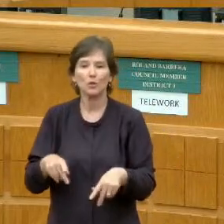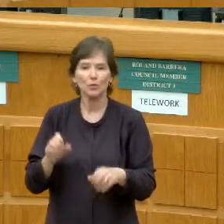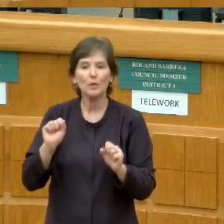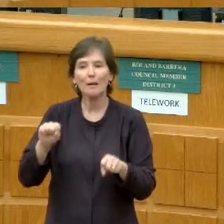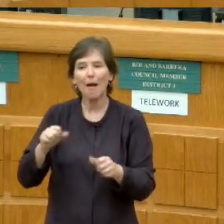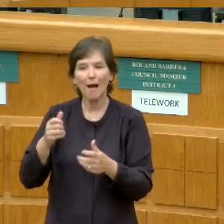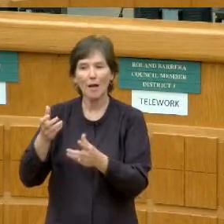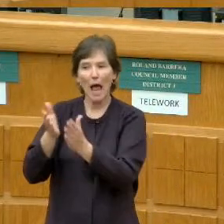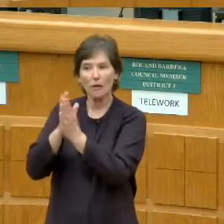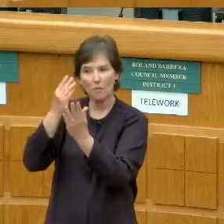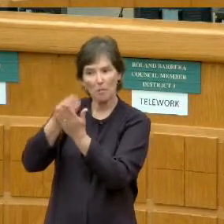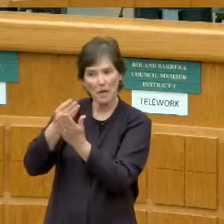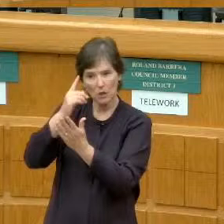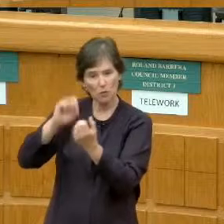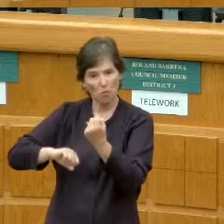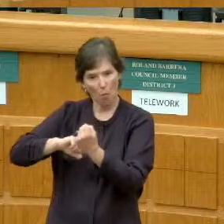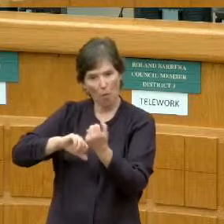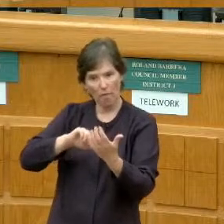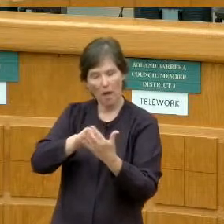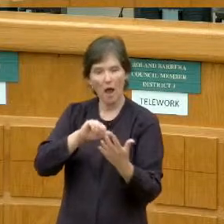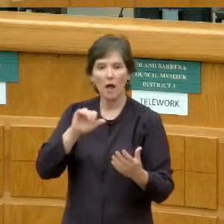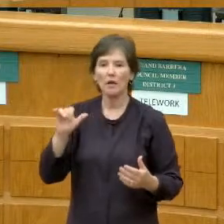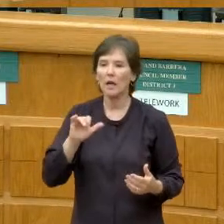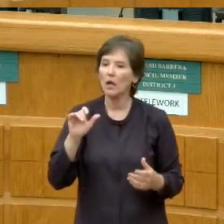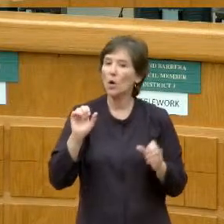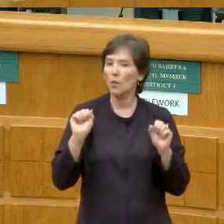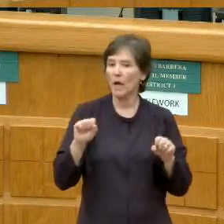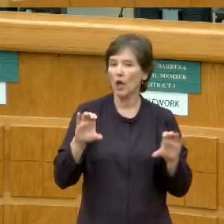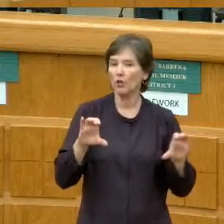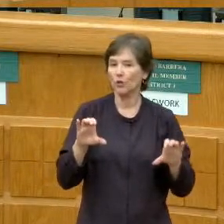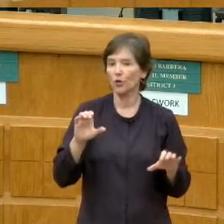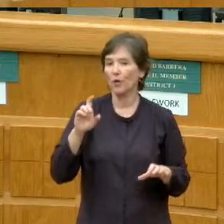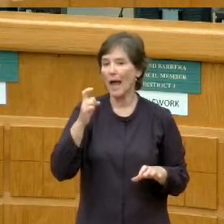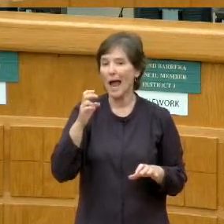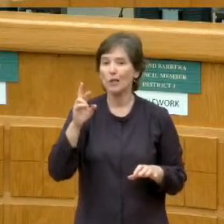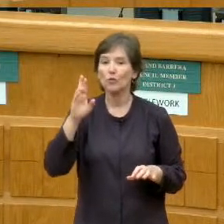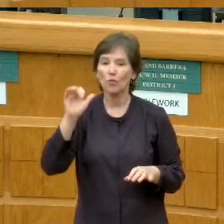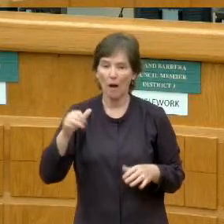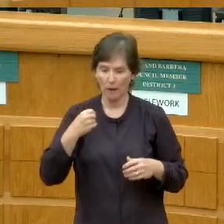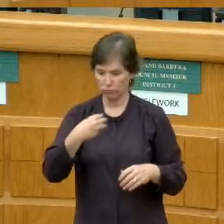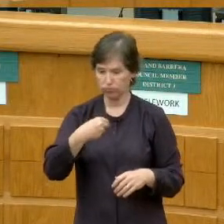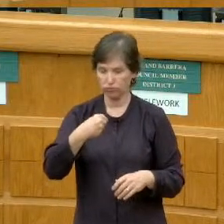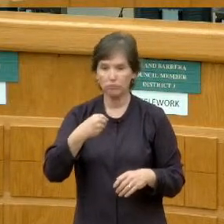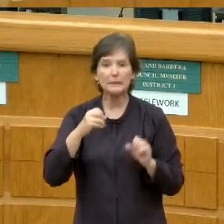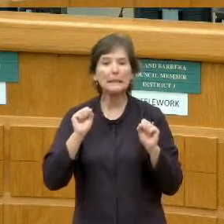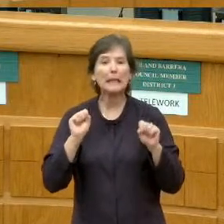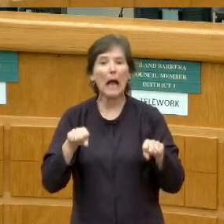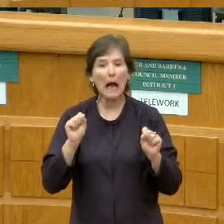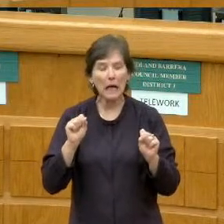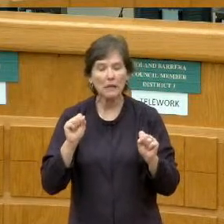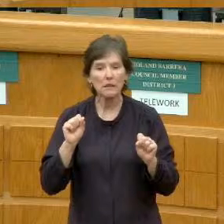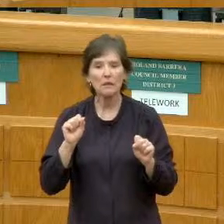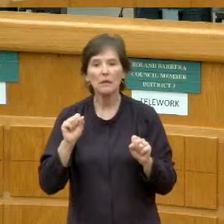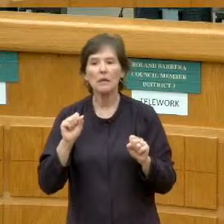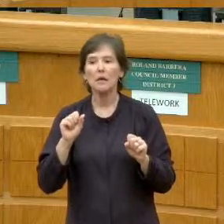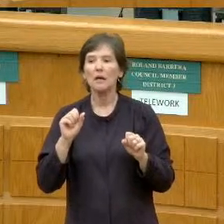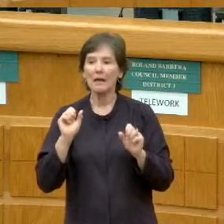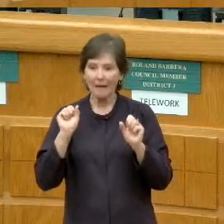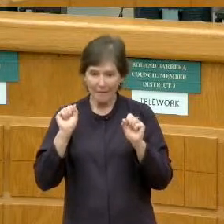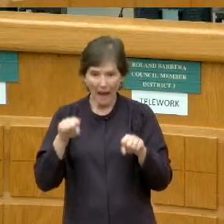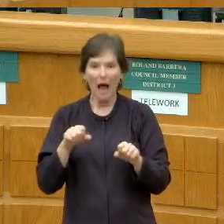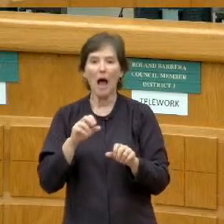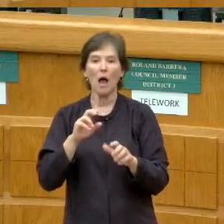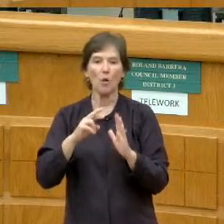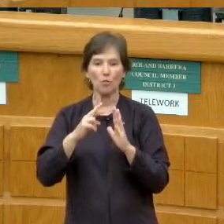technician. We will be able to do x-rays on site, mobile, and we will be able to refer